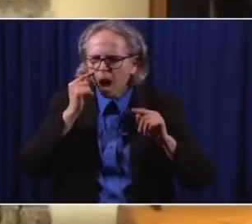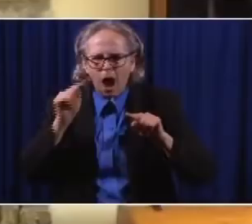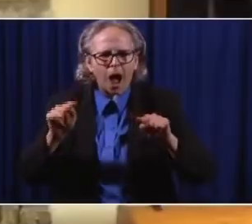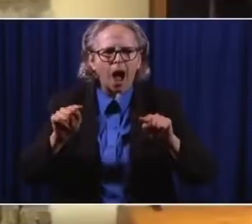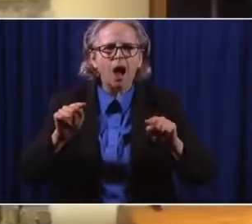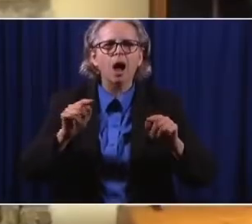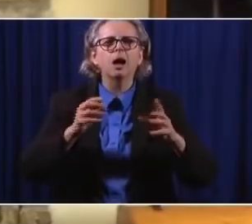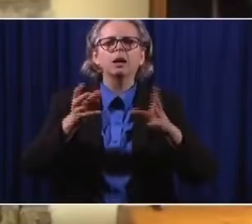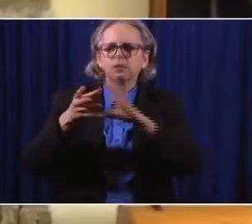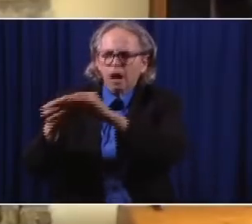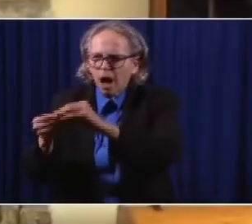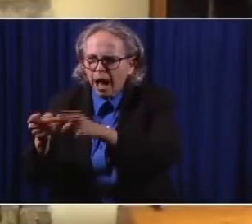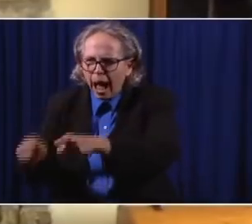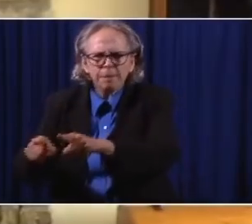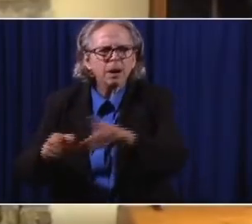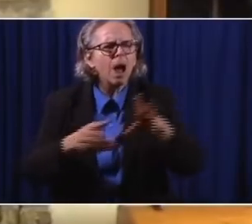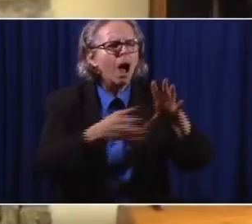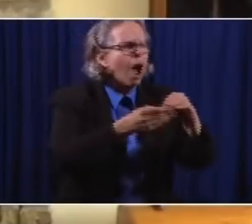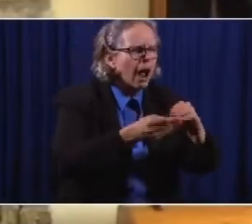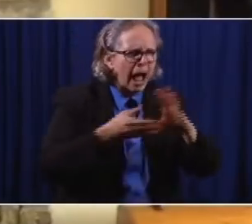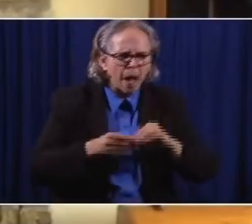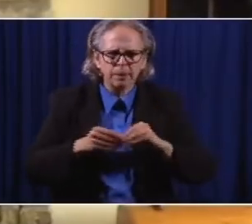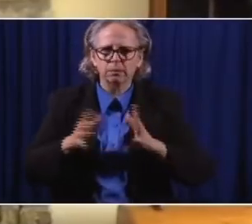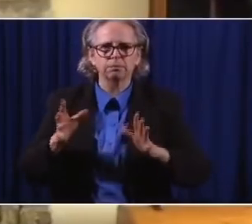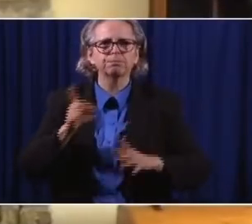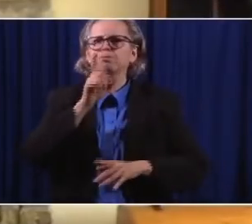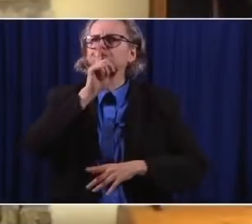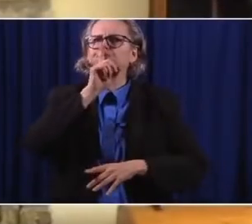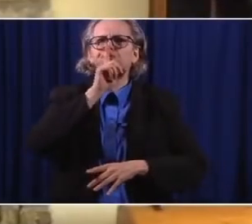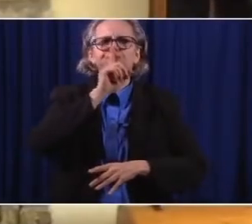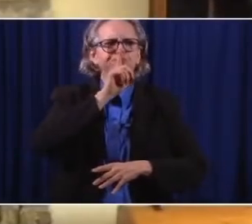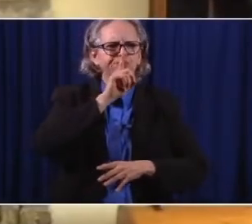the classroom. And when you go up on the